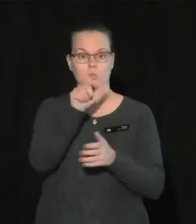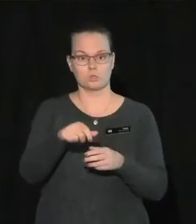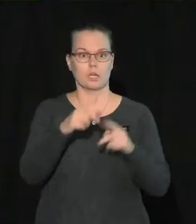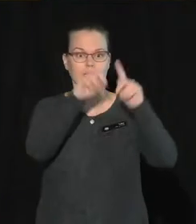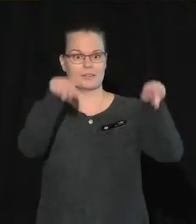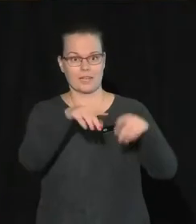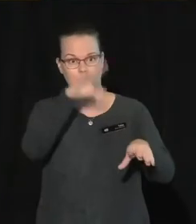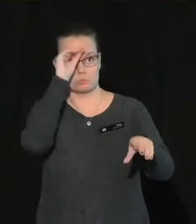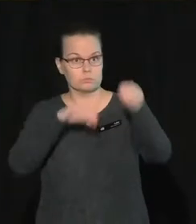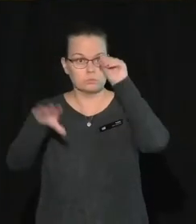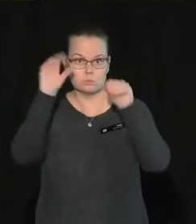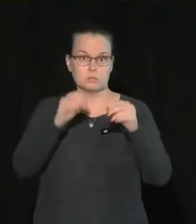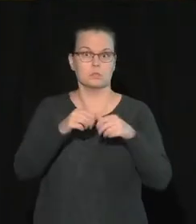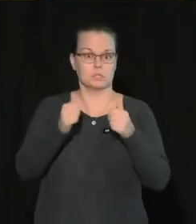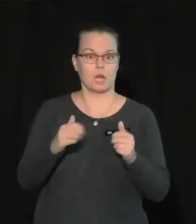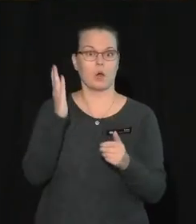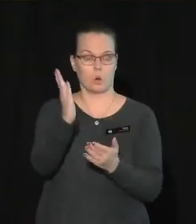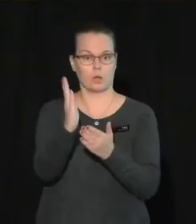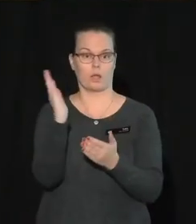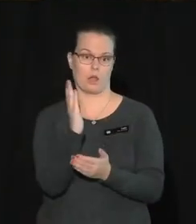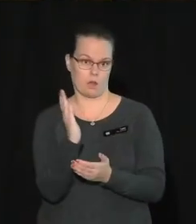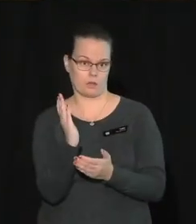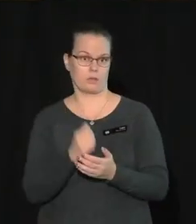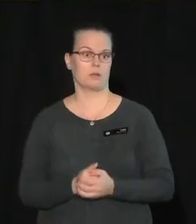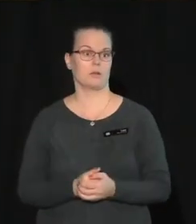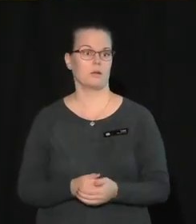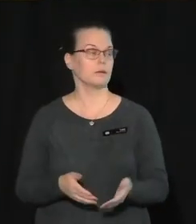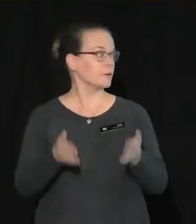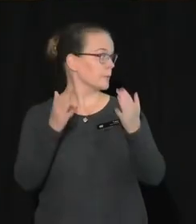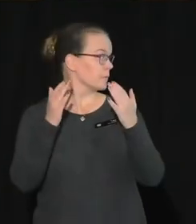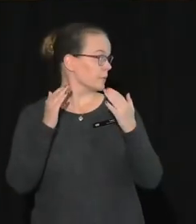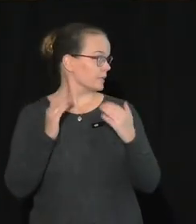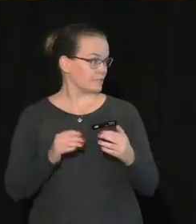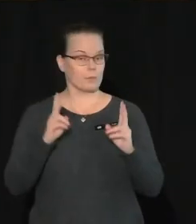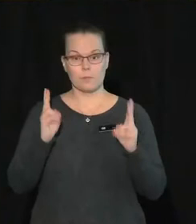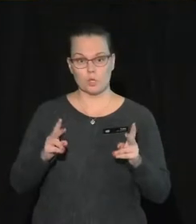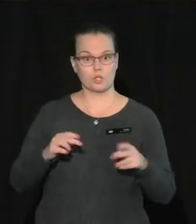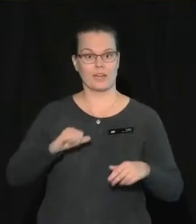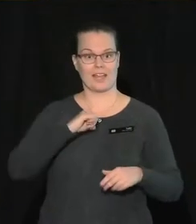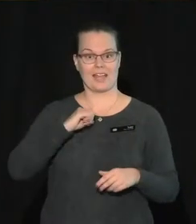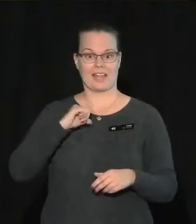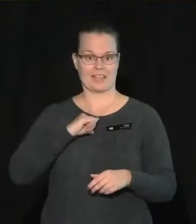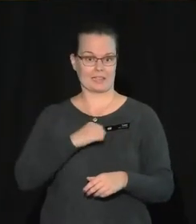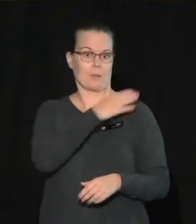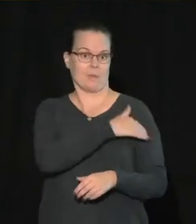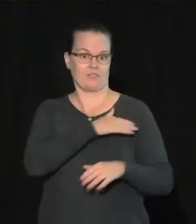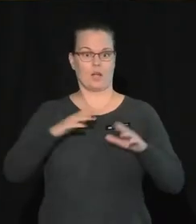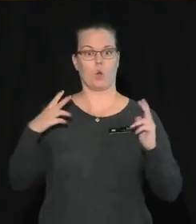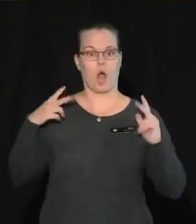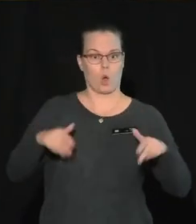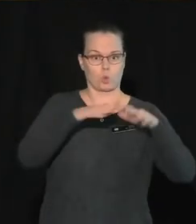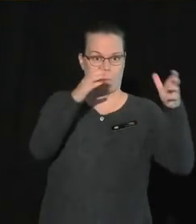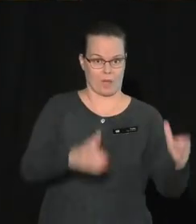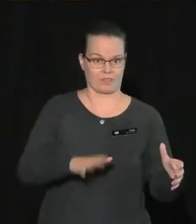and self-service terminals. There are some conditions for those self-service terminals, but in general, they will have